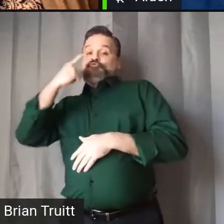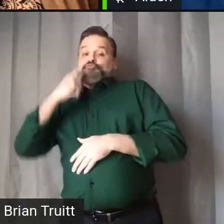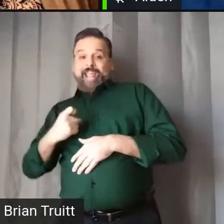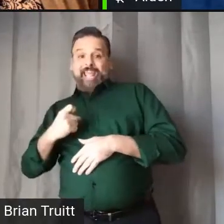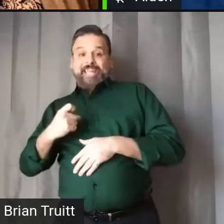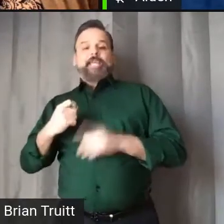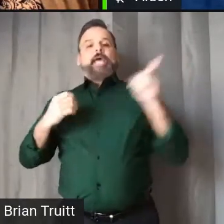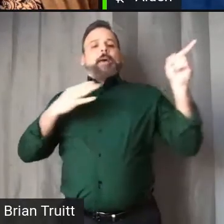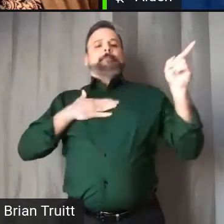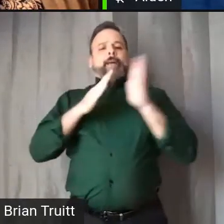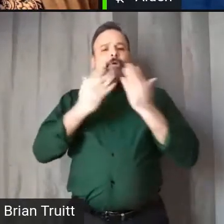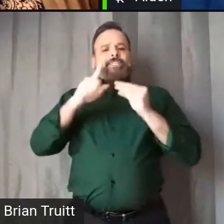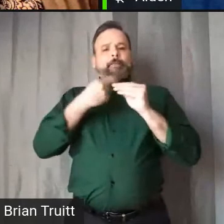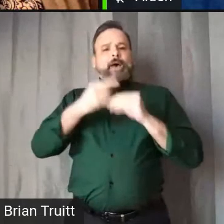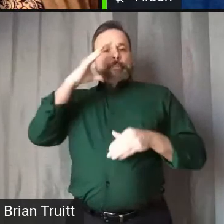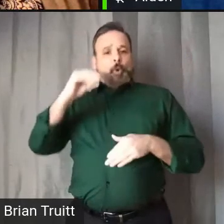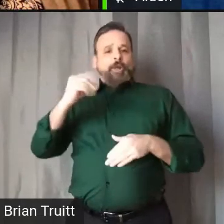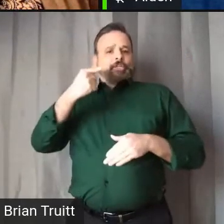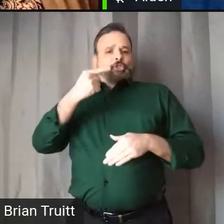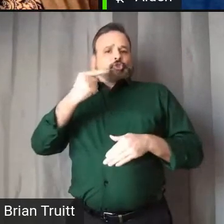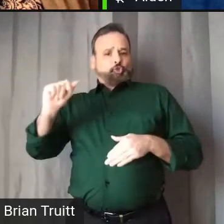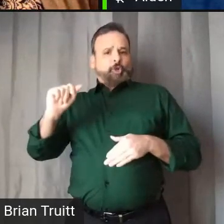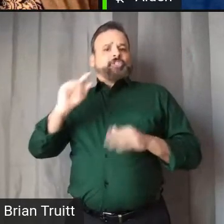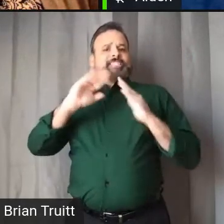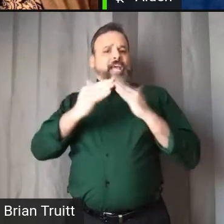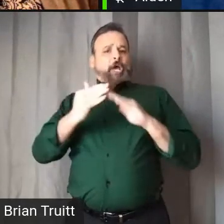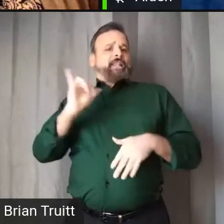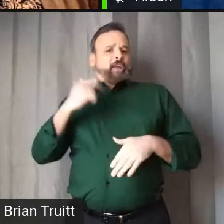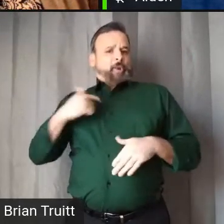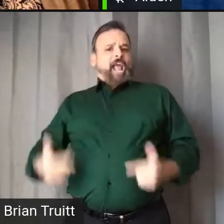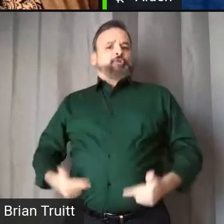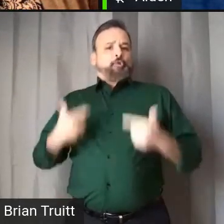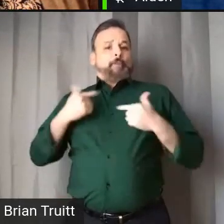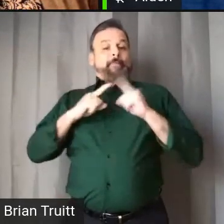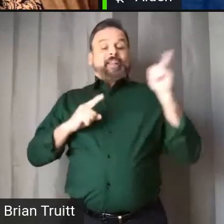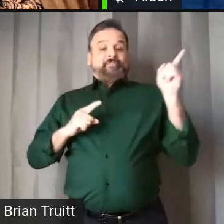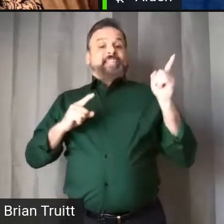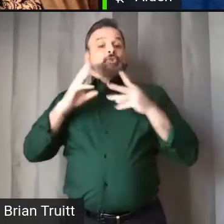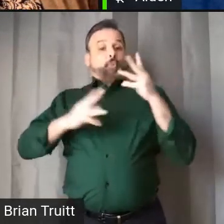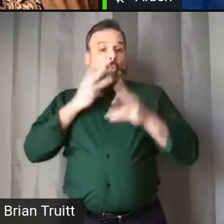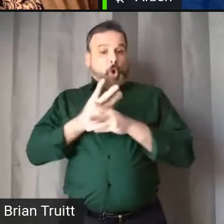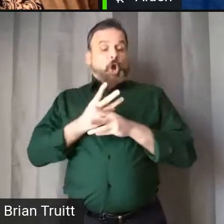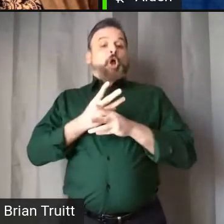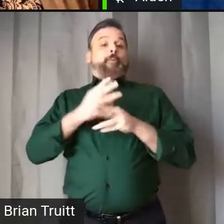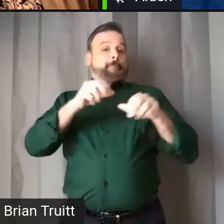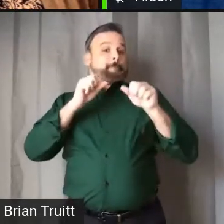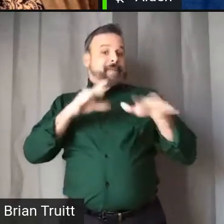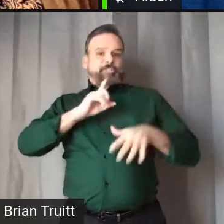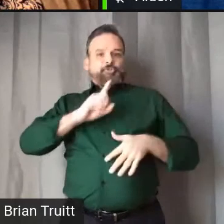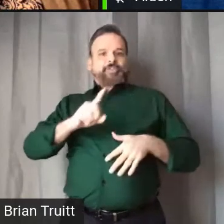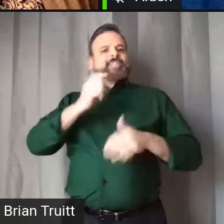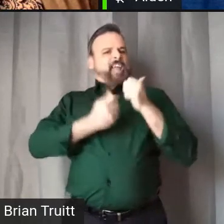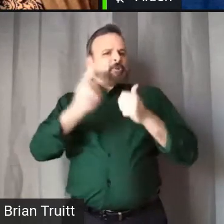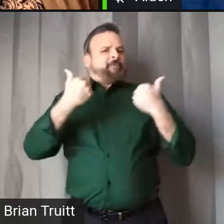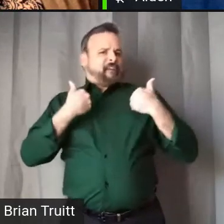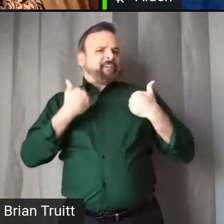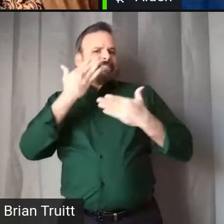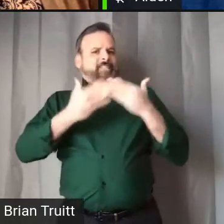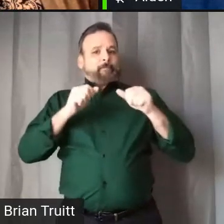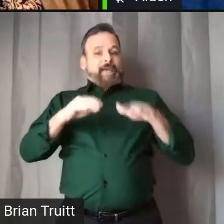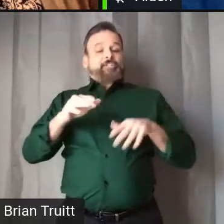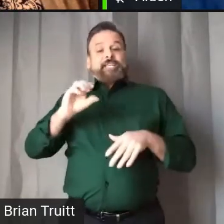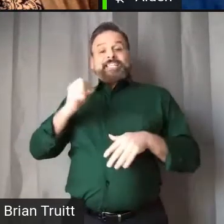Georgia town not unlike mine, where I grew up, except that in this world, magic exists and everyone can do it to some degree. Sam and